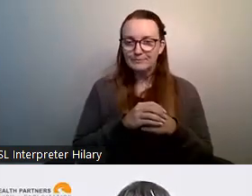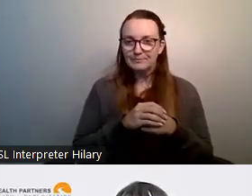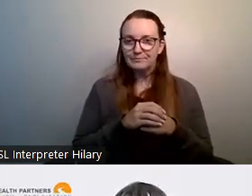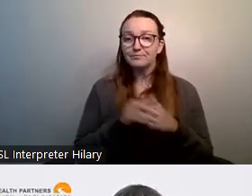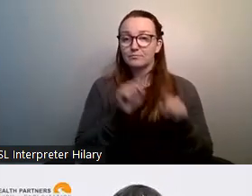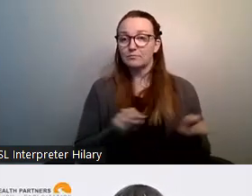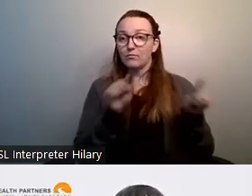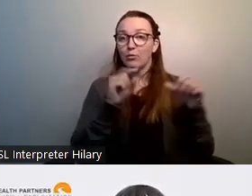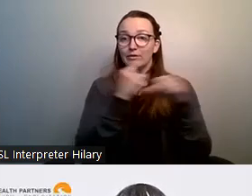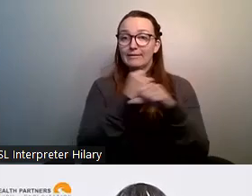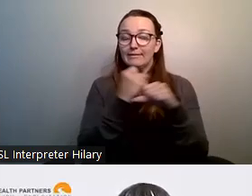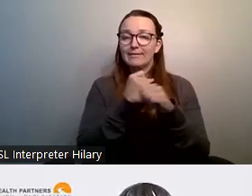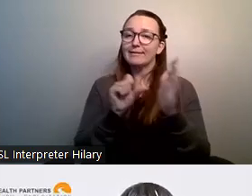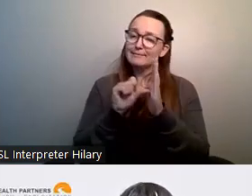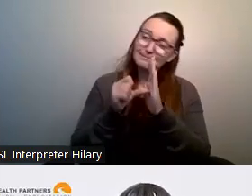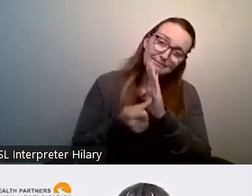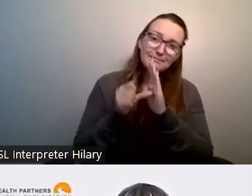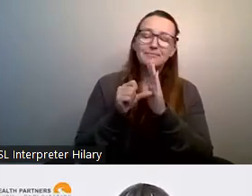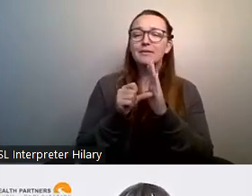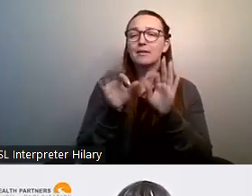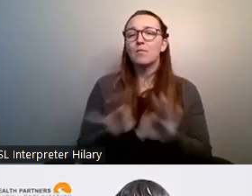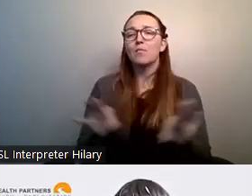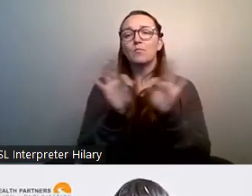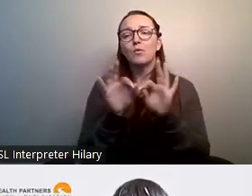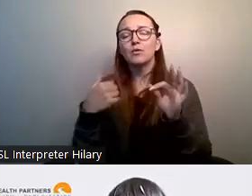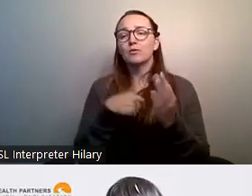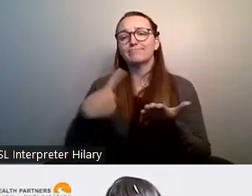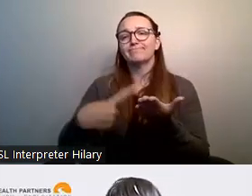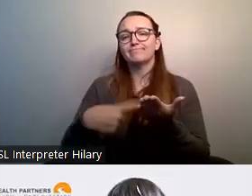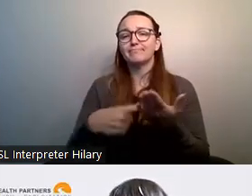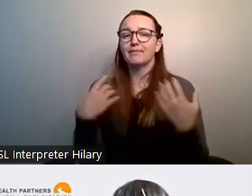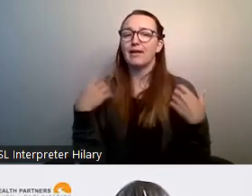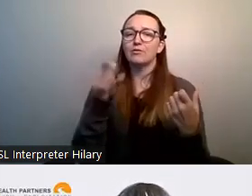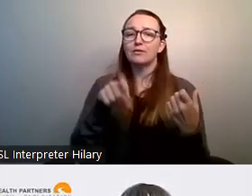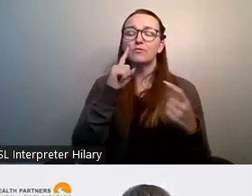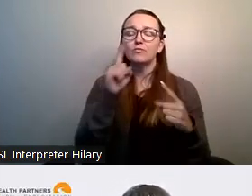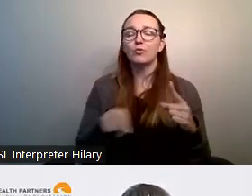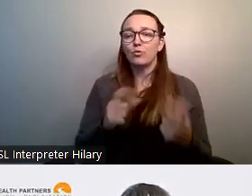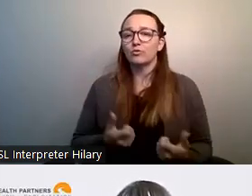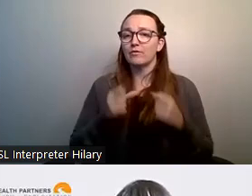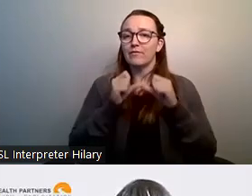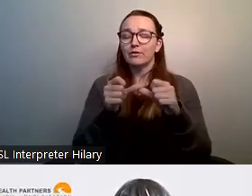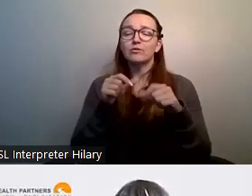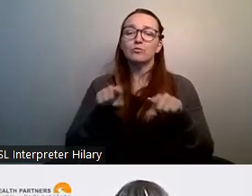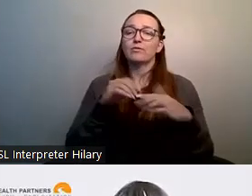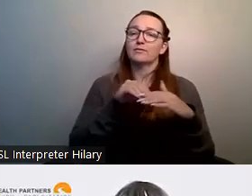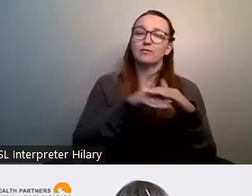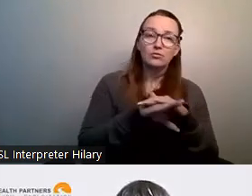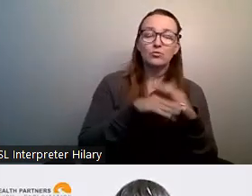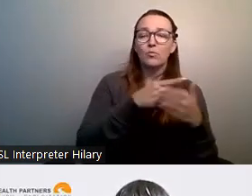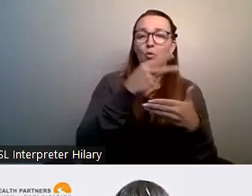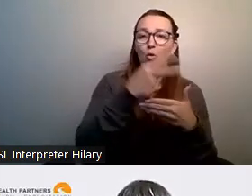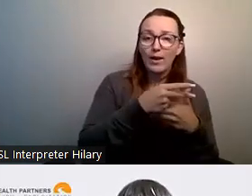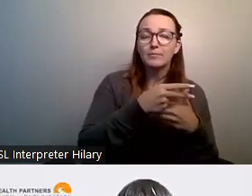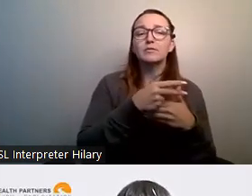reinforce how important it is to address the health needs of survivors, just as they're entering domestic violence or human trafficking programs. And